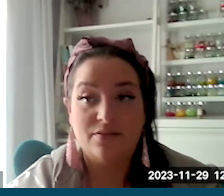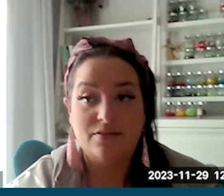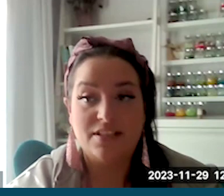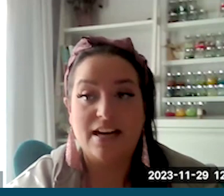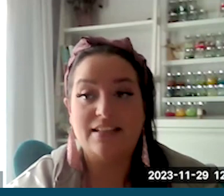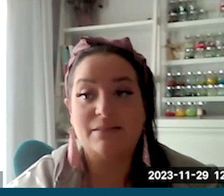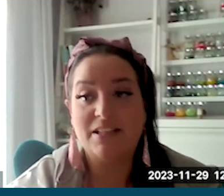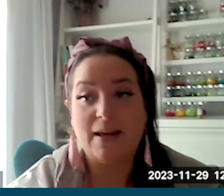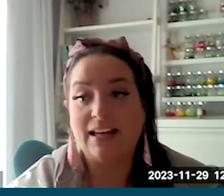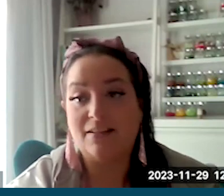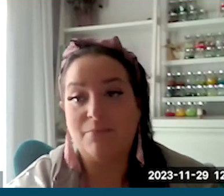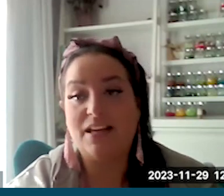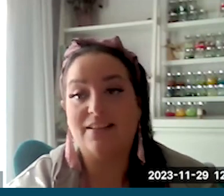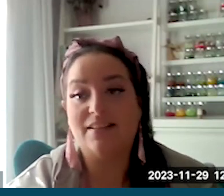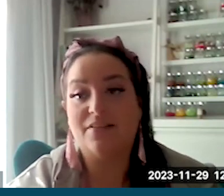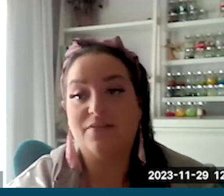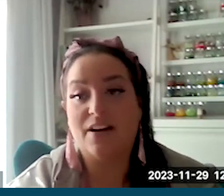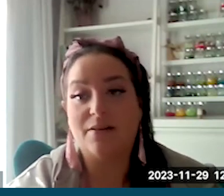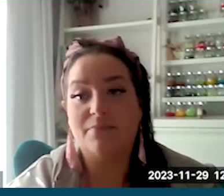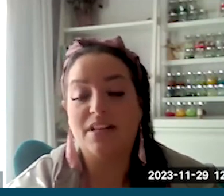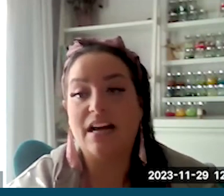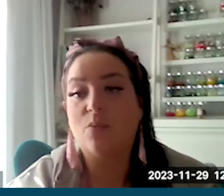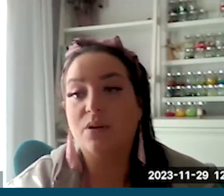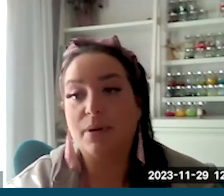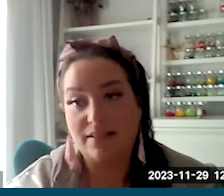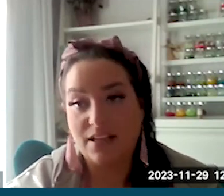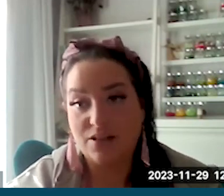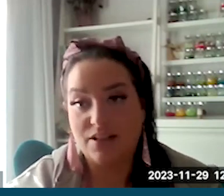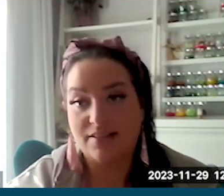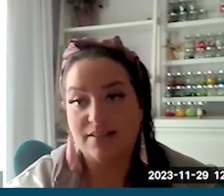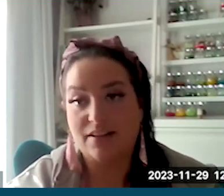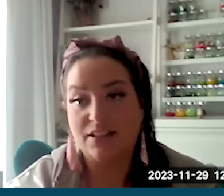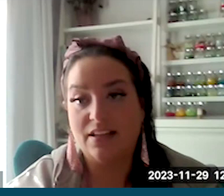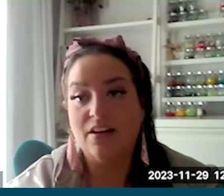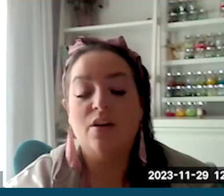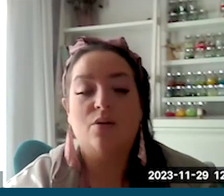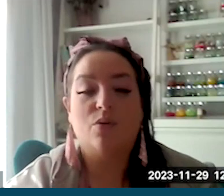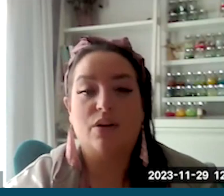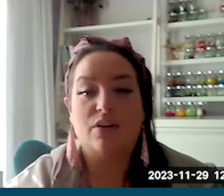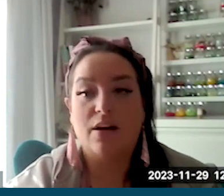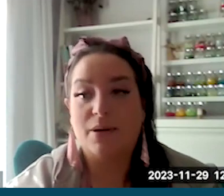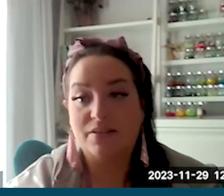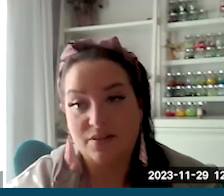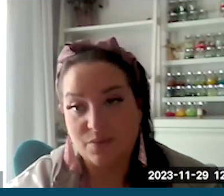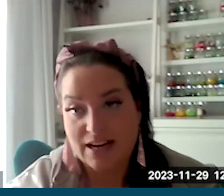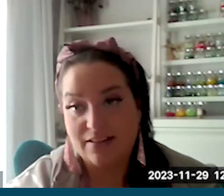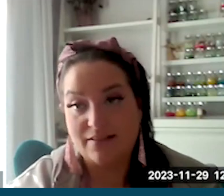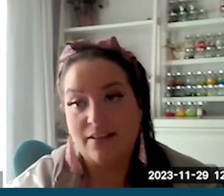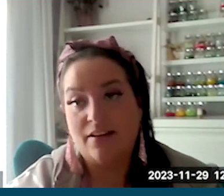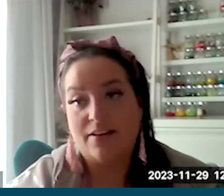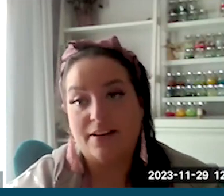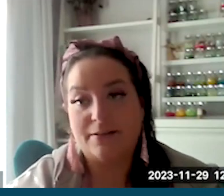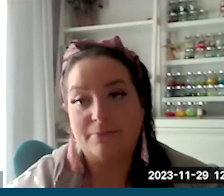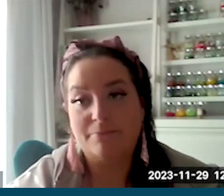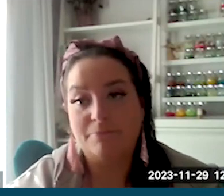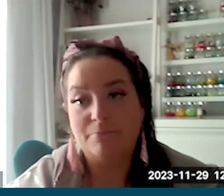of, to not dismiss pain because of an outward presentation necessarily, or a person's race.